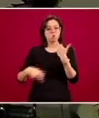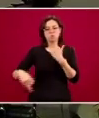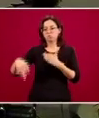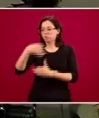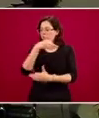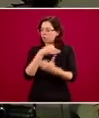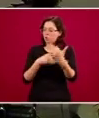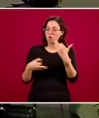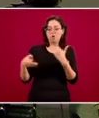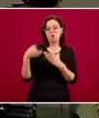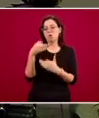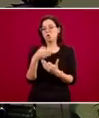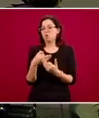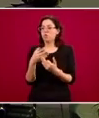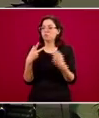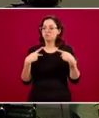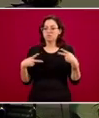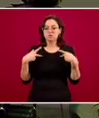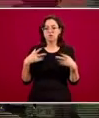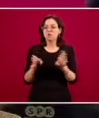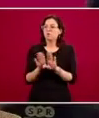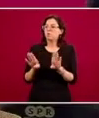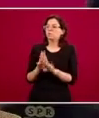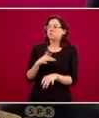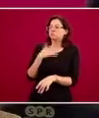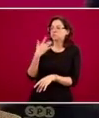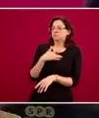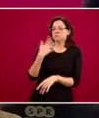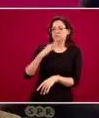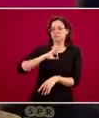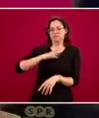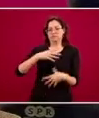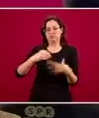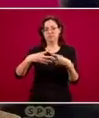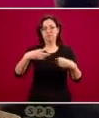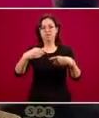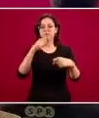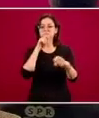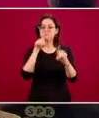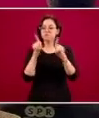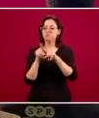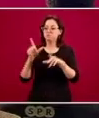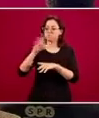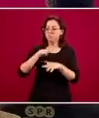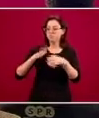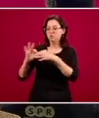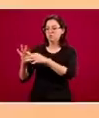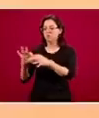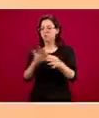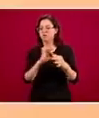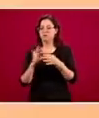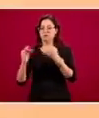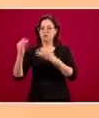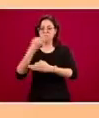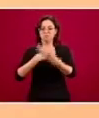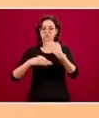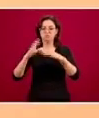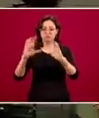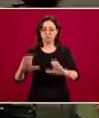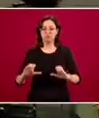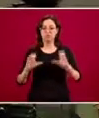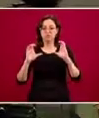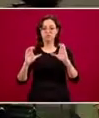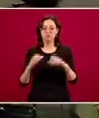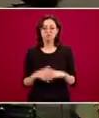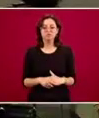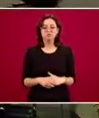launching a very important information campaign to strengthen the access of the population to these services in the